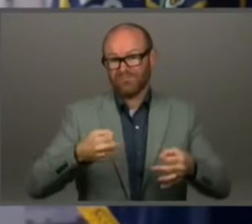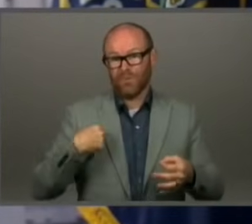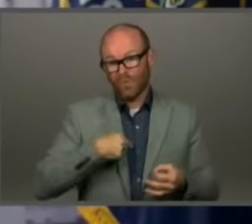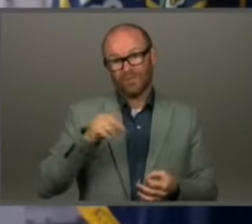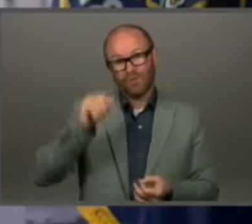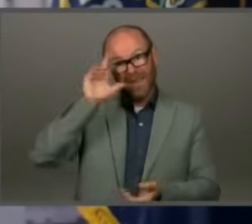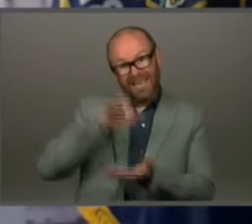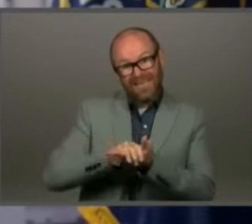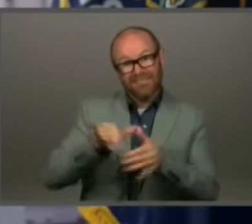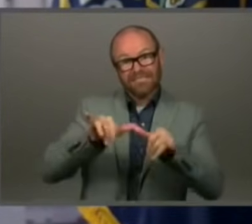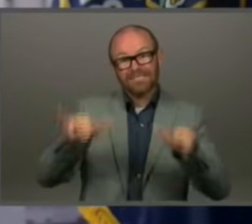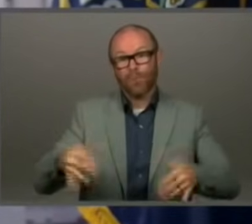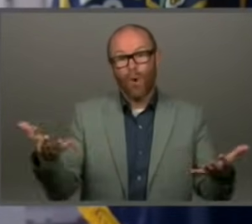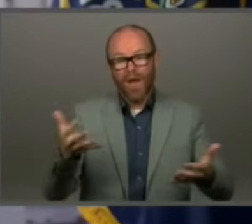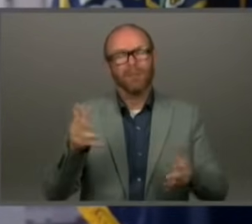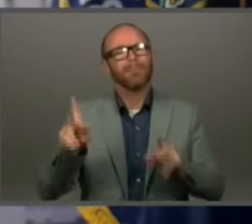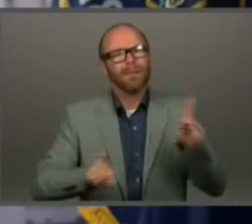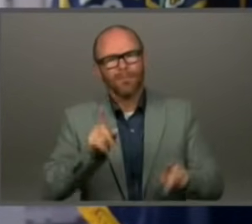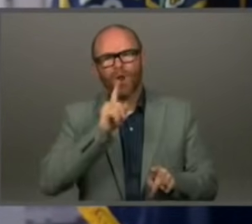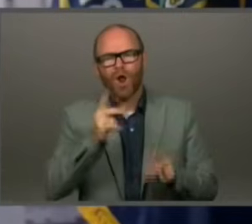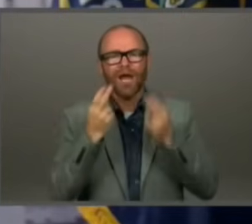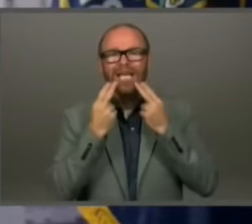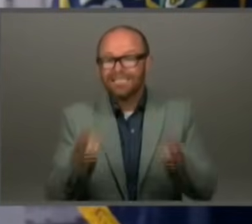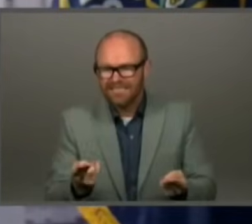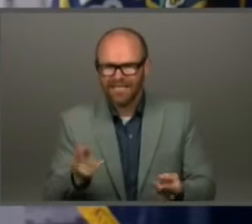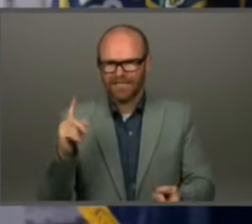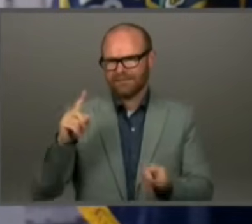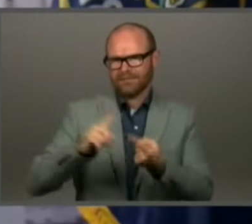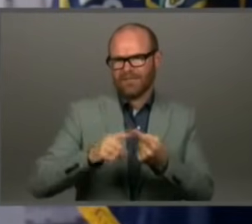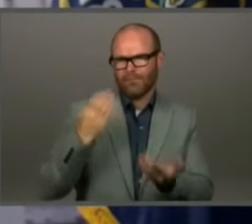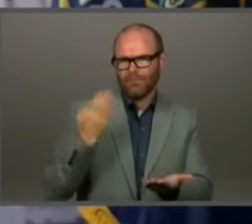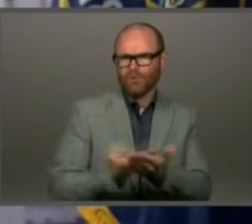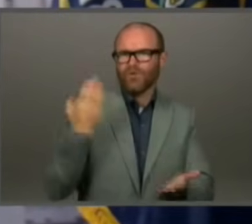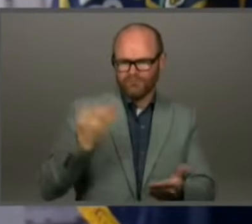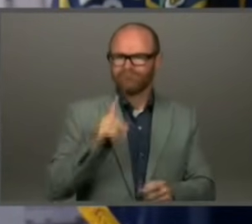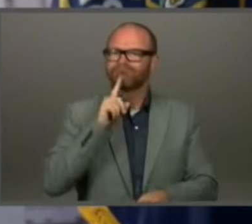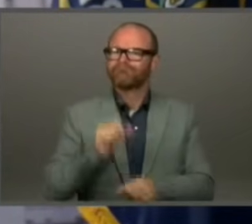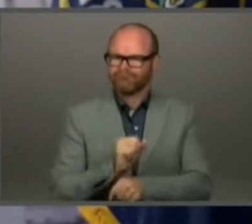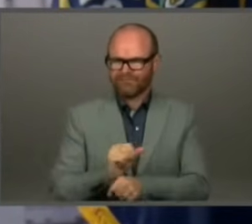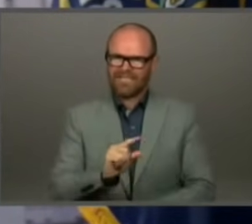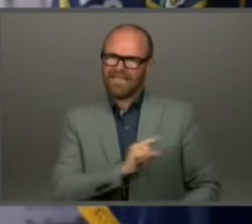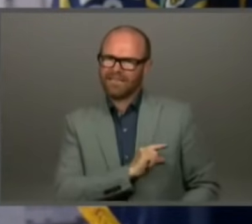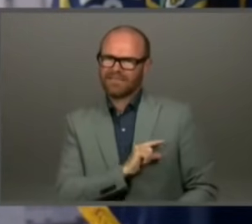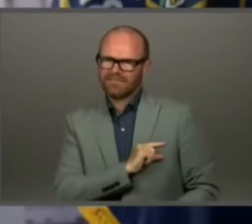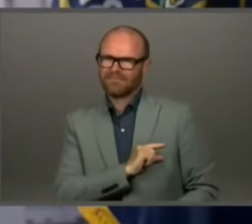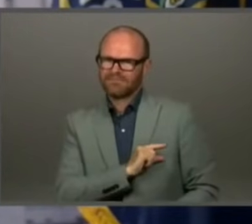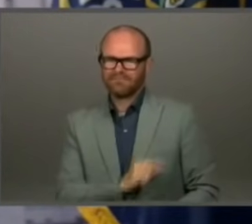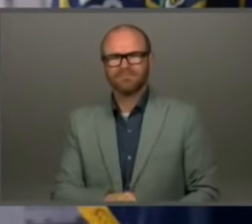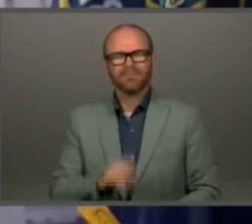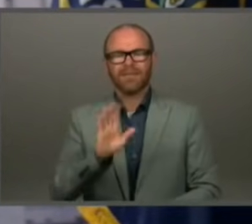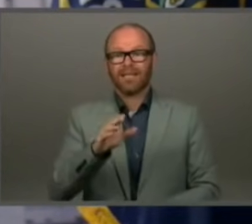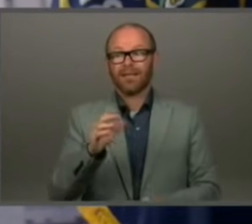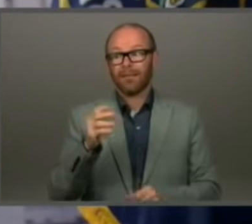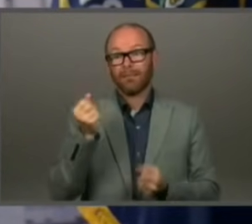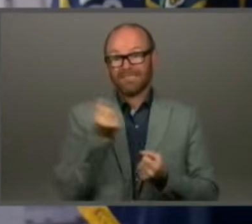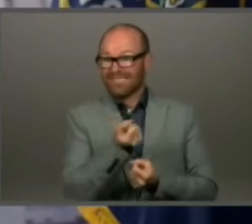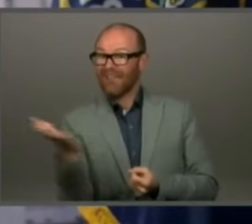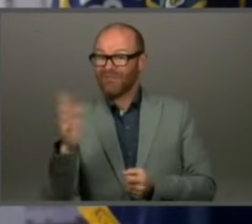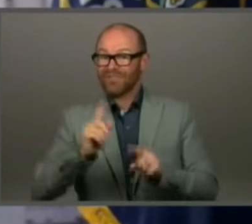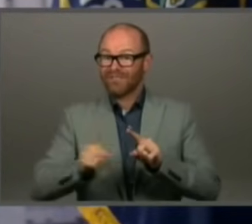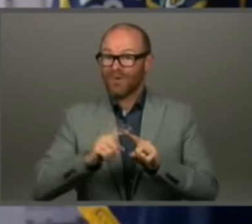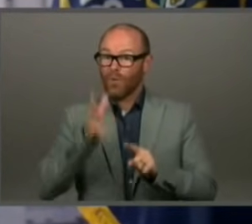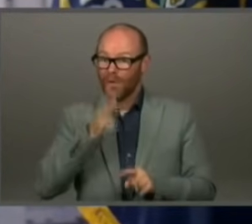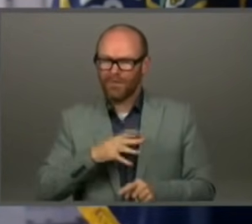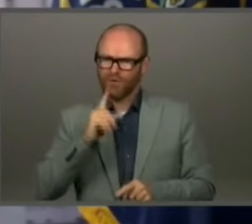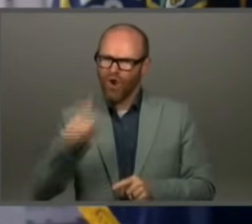where people are innocent until proven guilty. The allegations, though, of several different women are incredibly